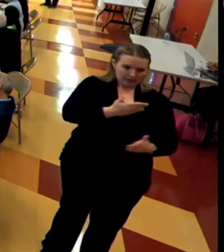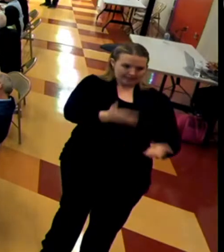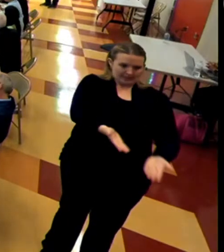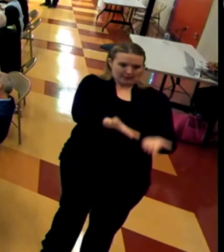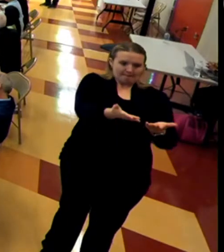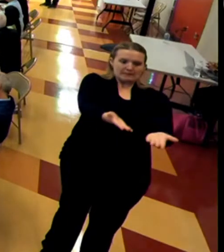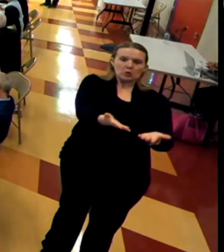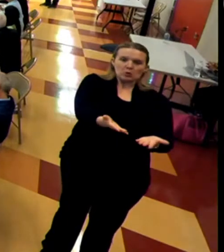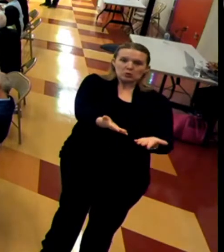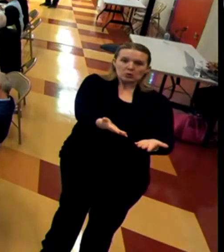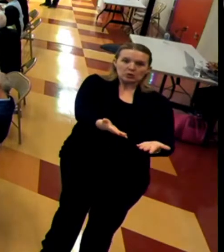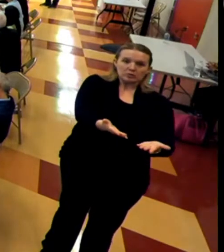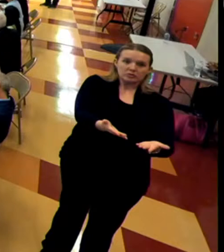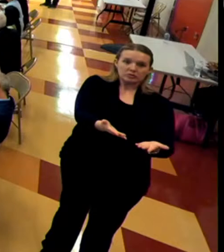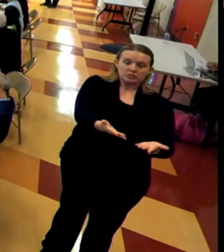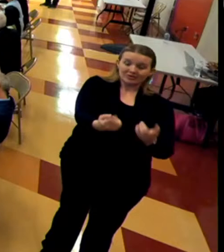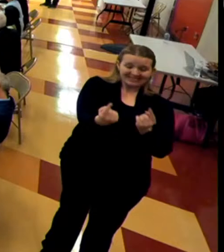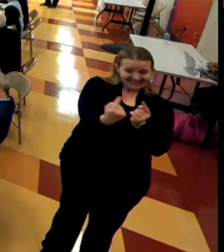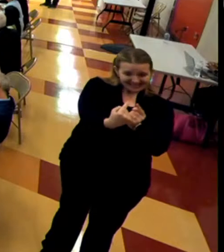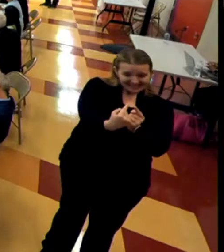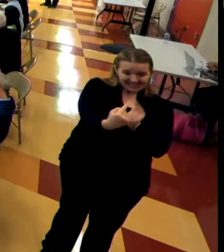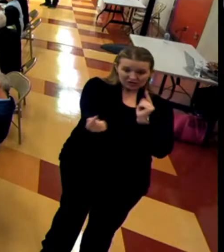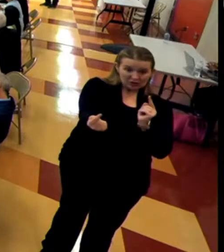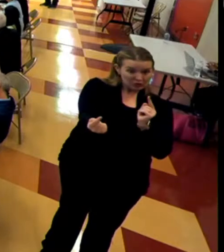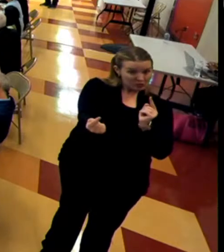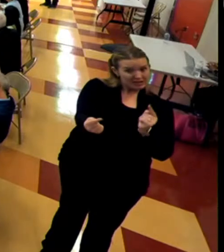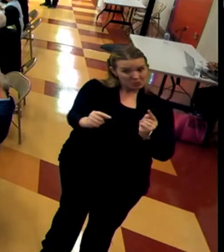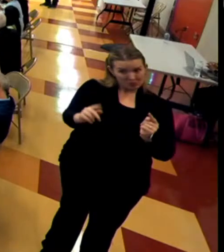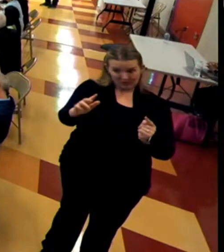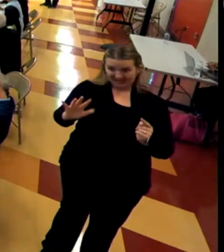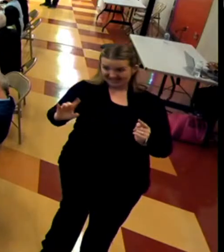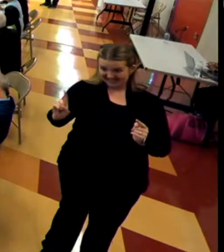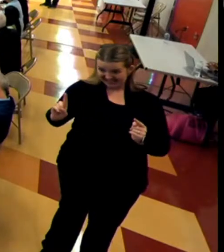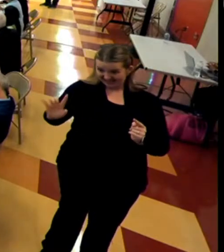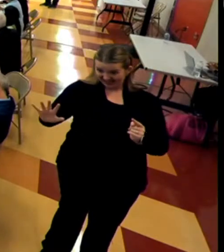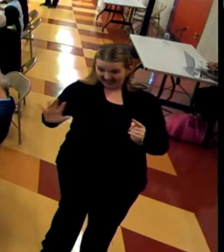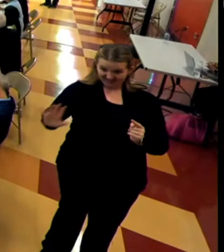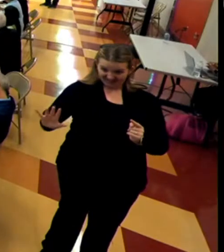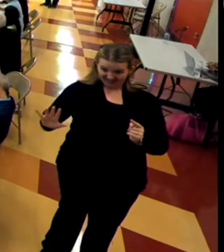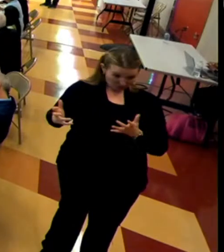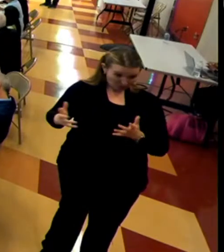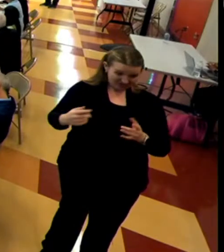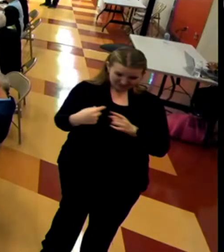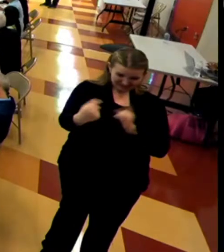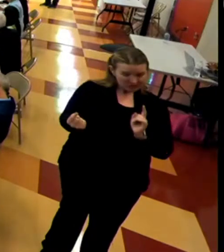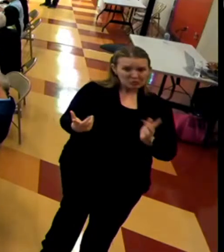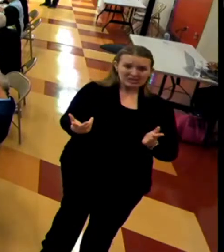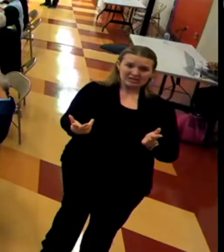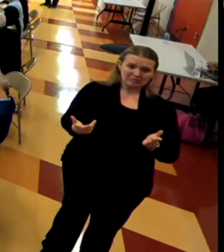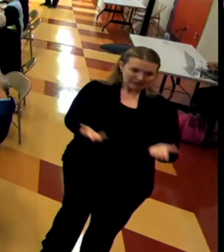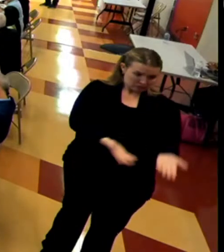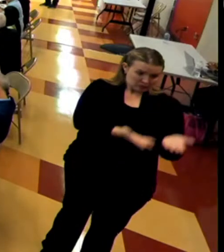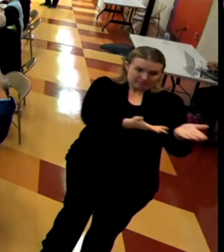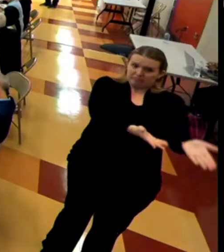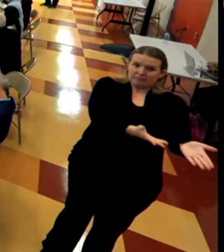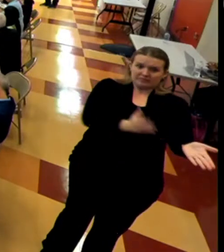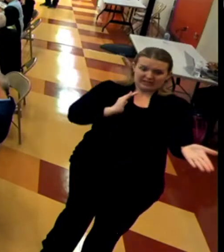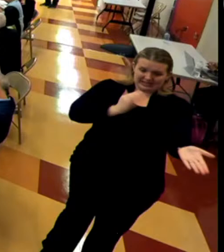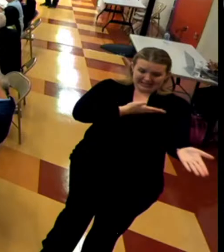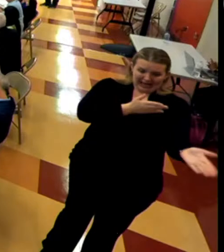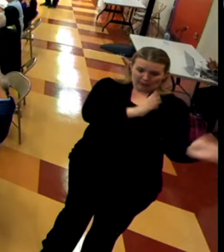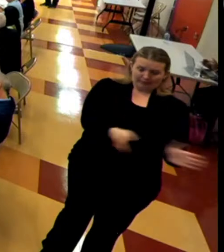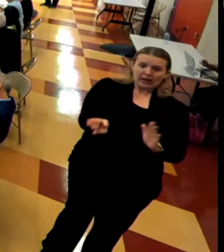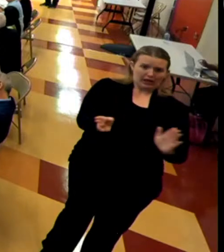is contrary to what 5 wants, but this is what's on the table. This is our plan. This